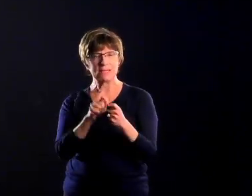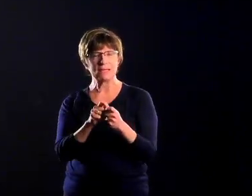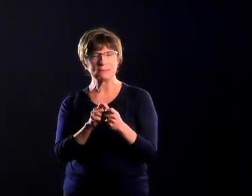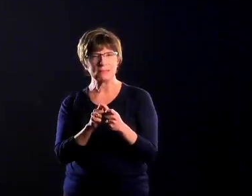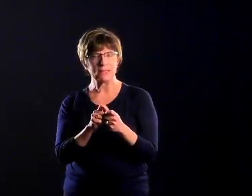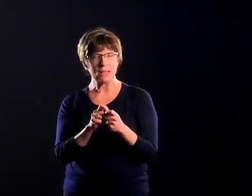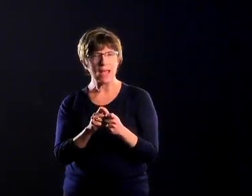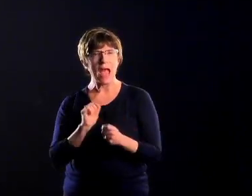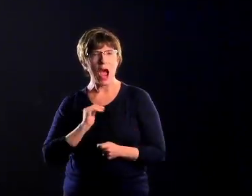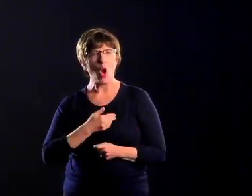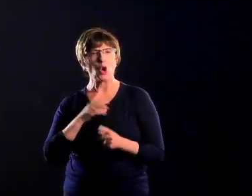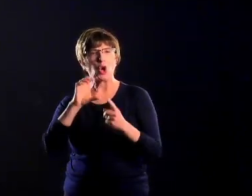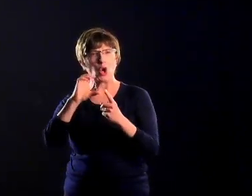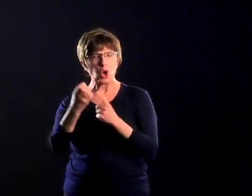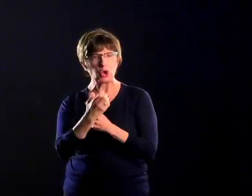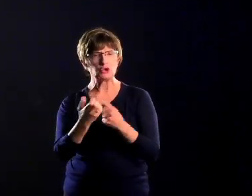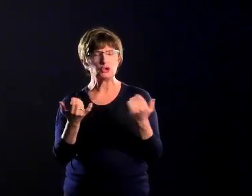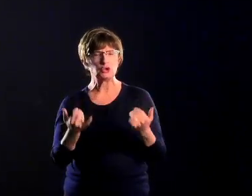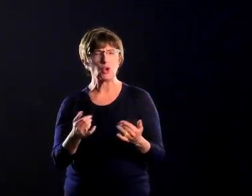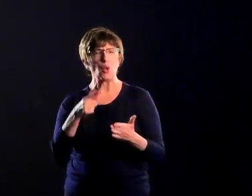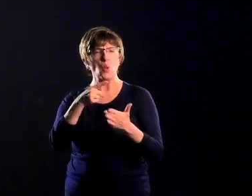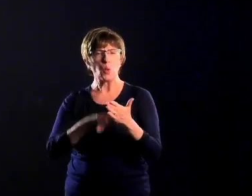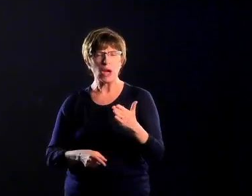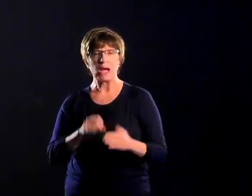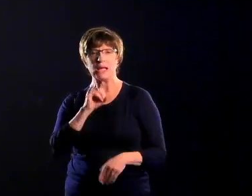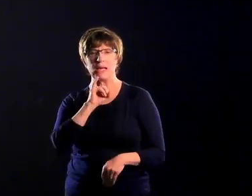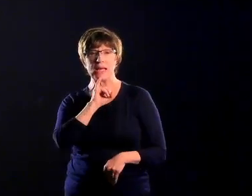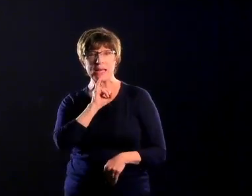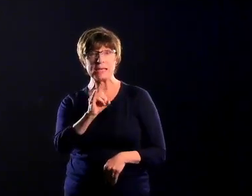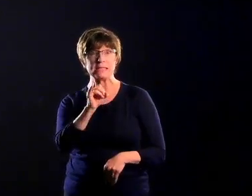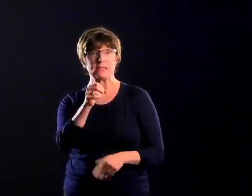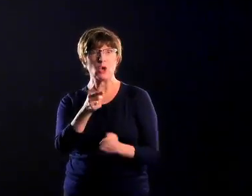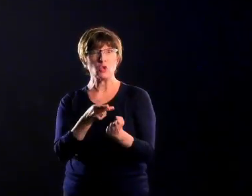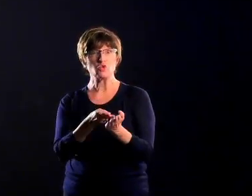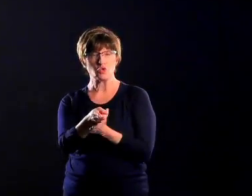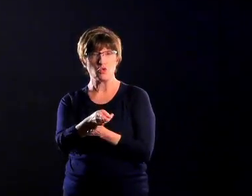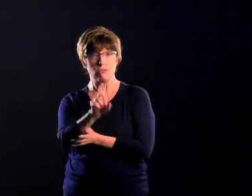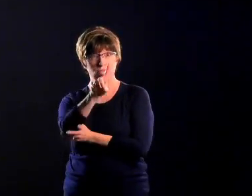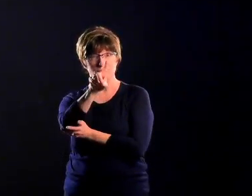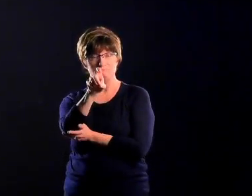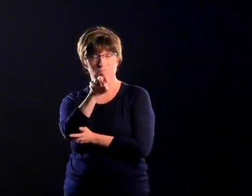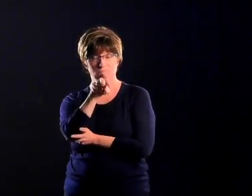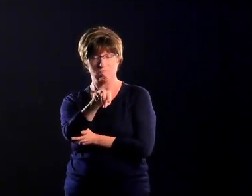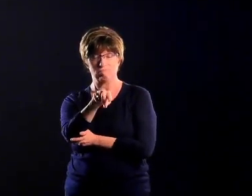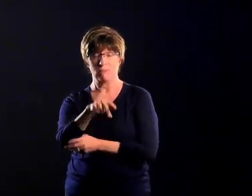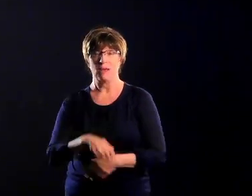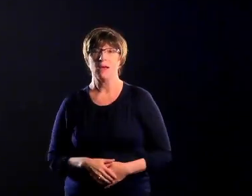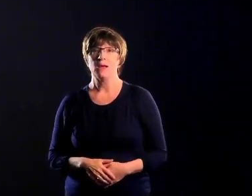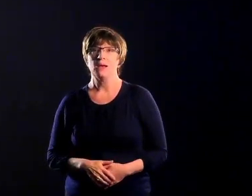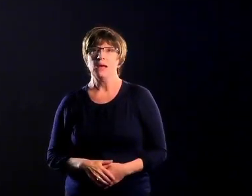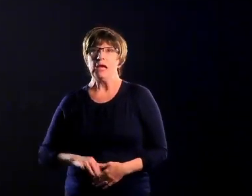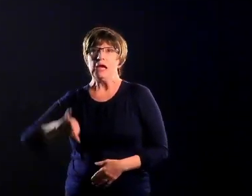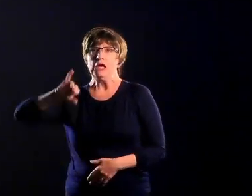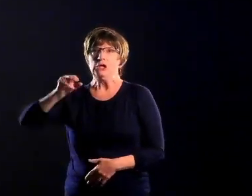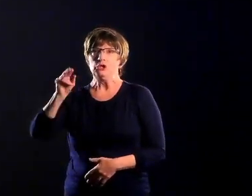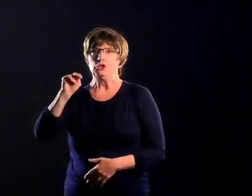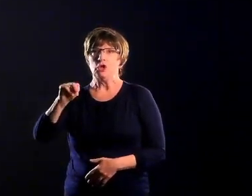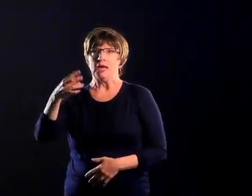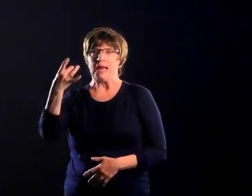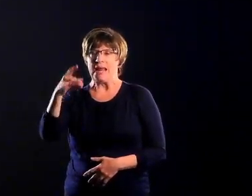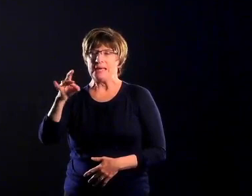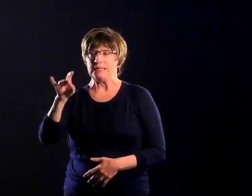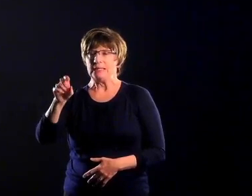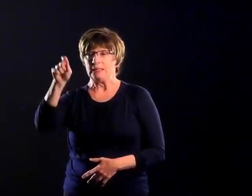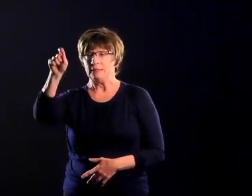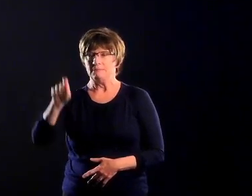culture today. What is truth? I take us to John 18,